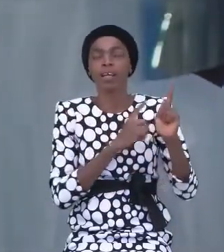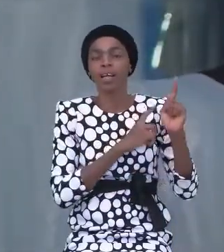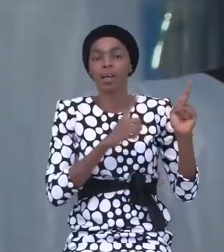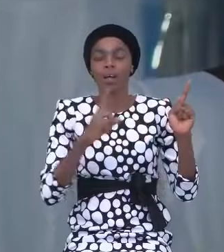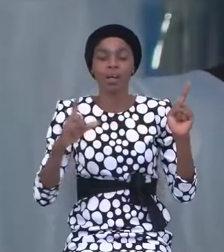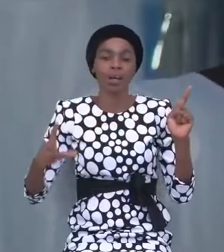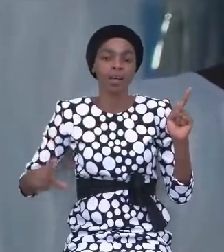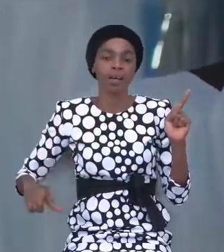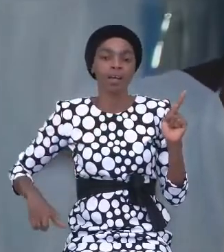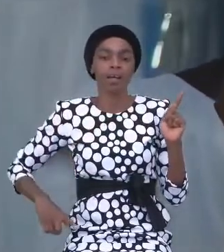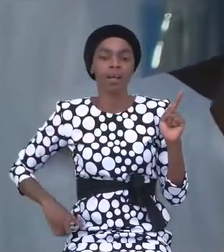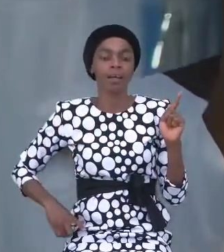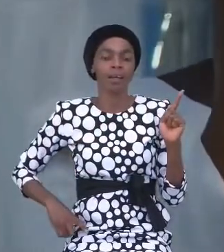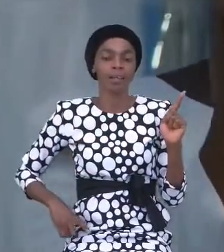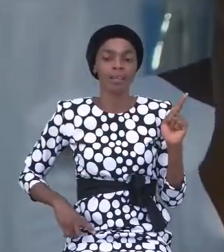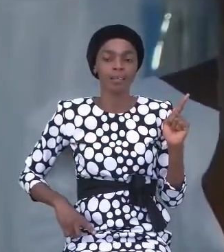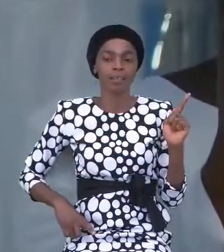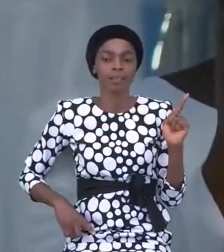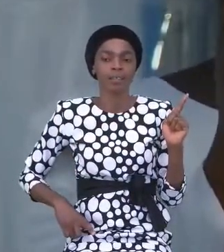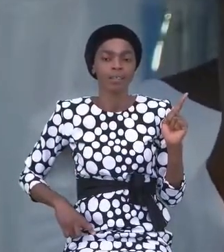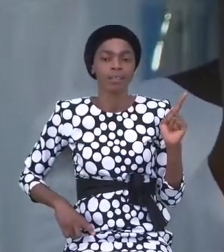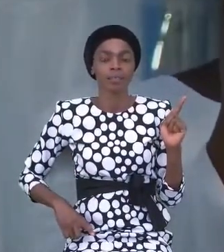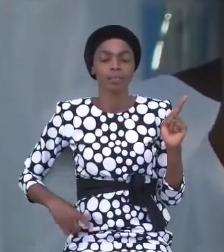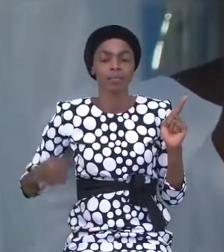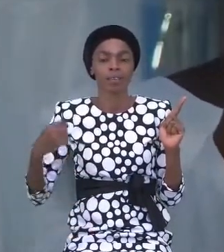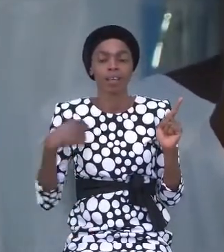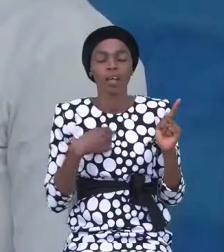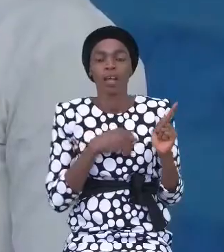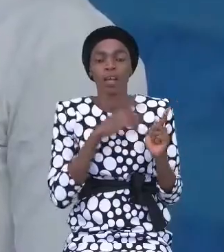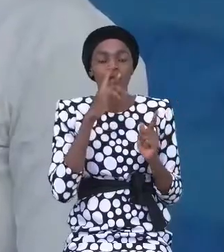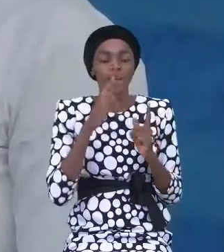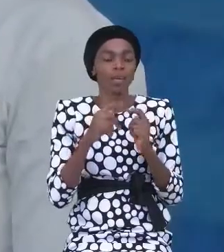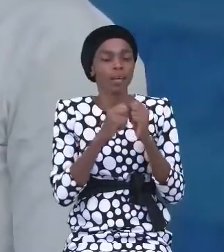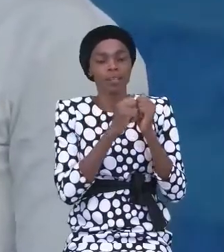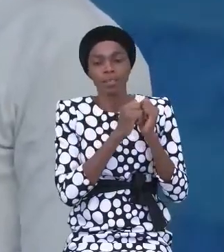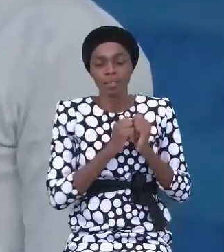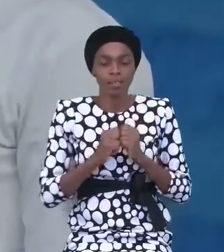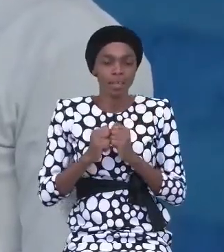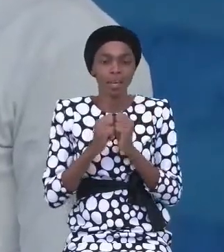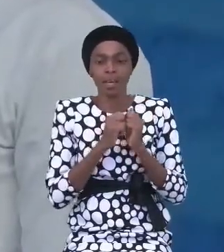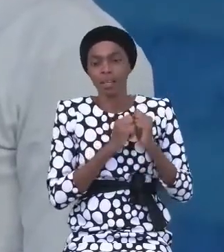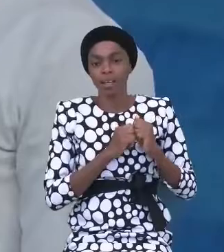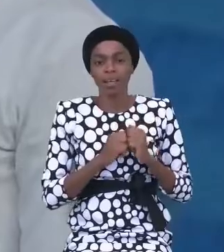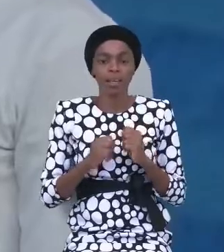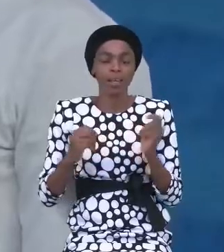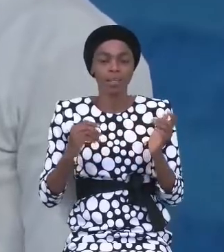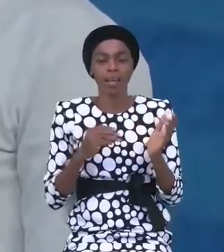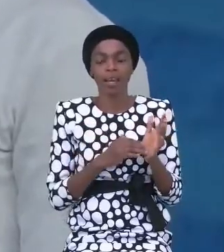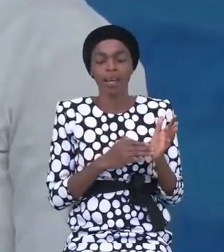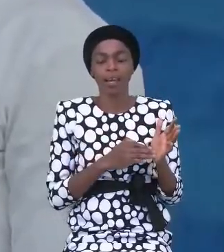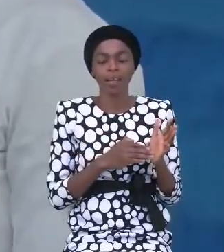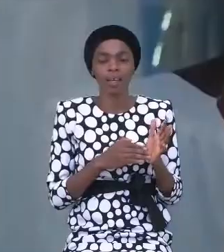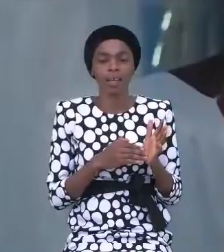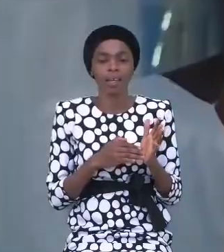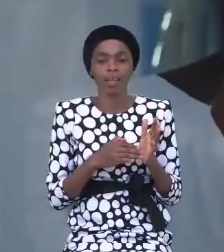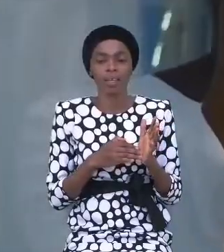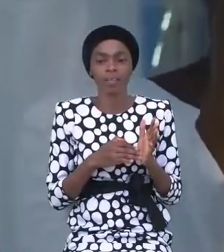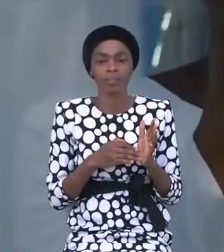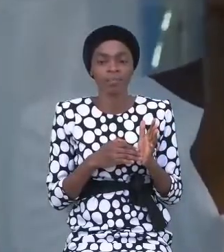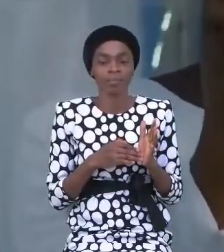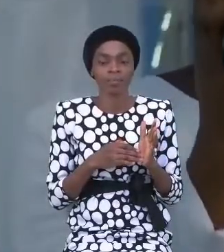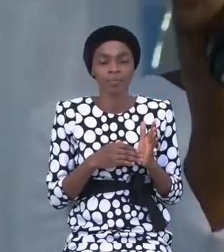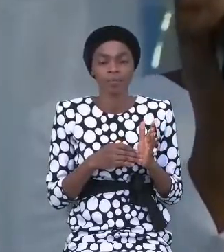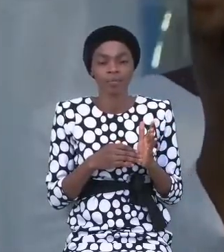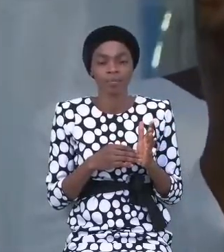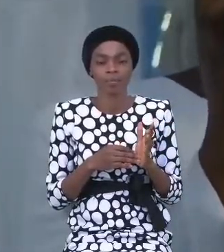the Lord. We are together again. We are together again.